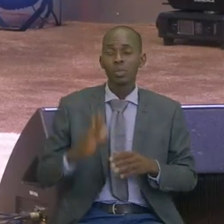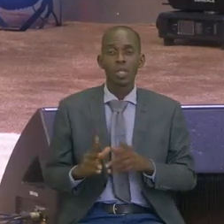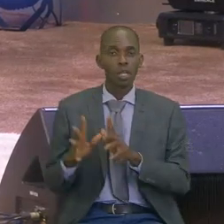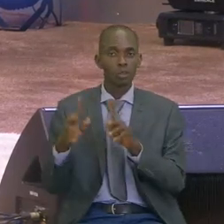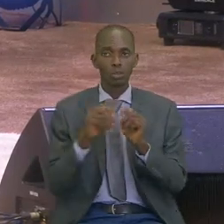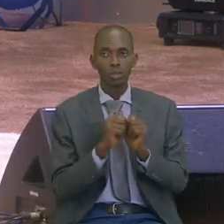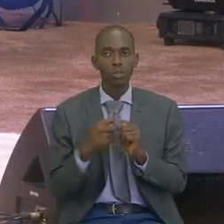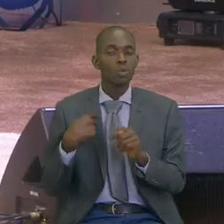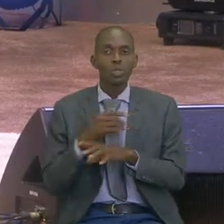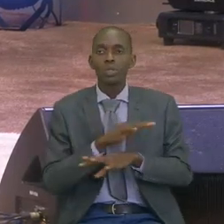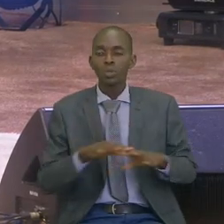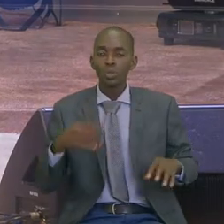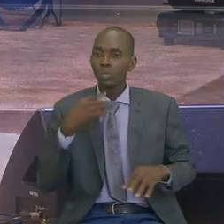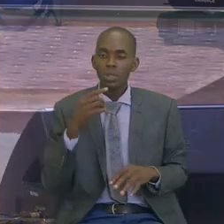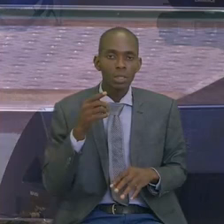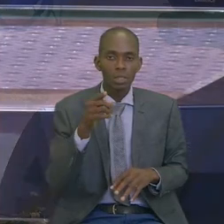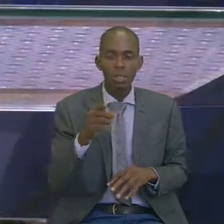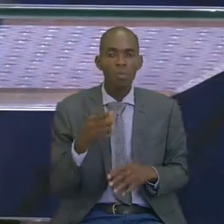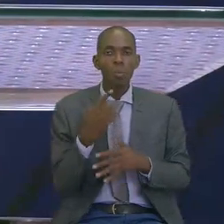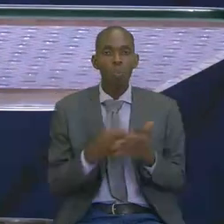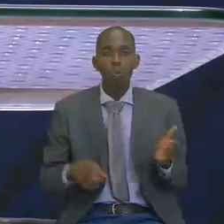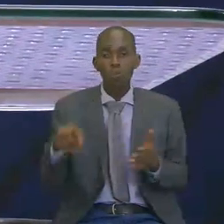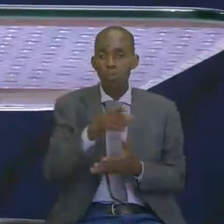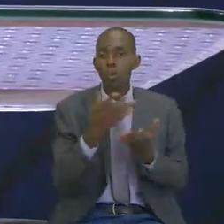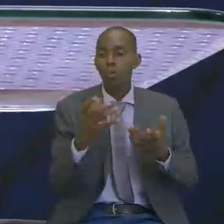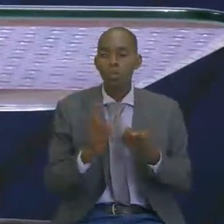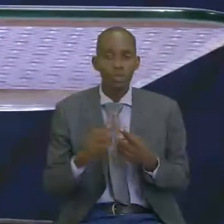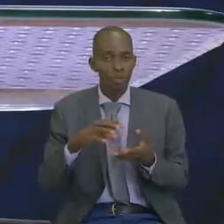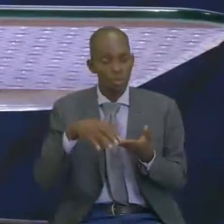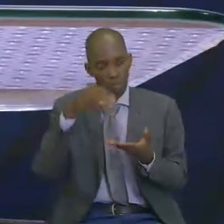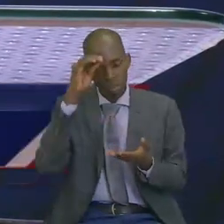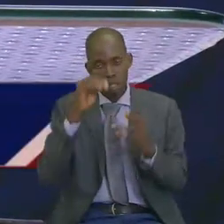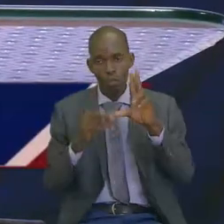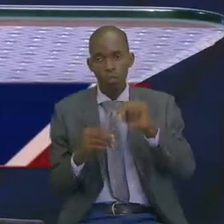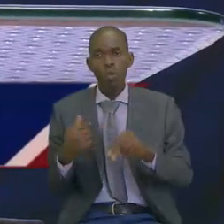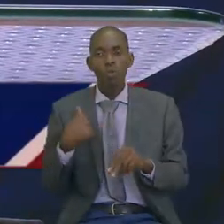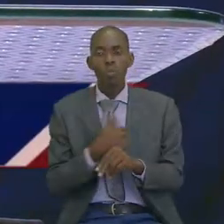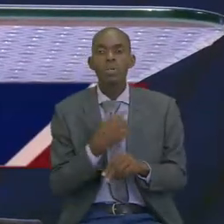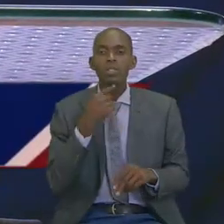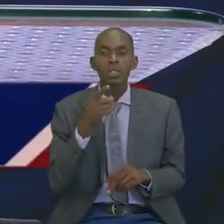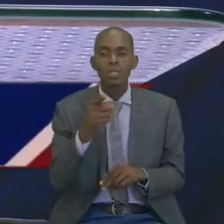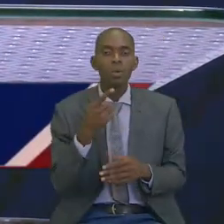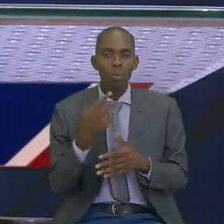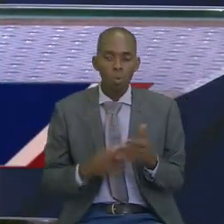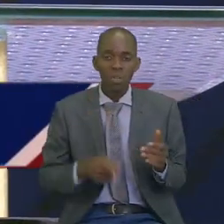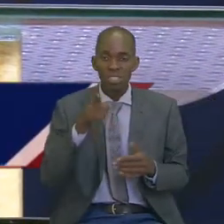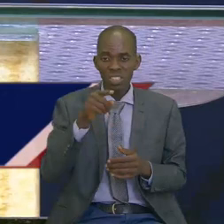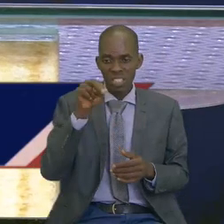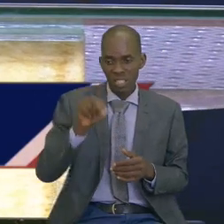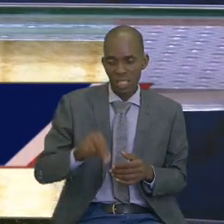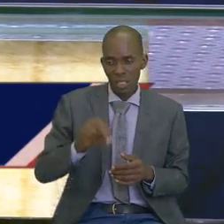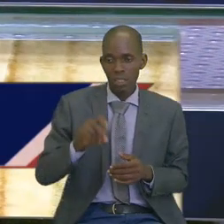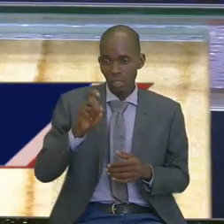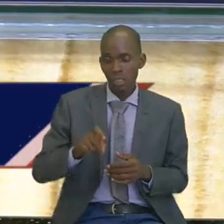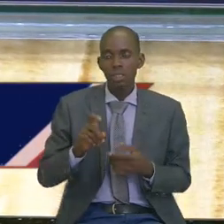anybody what they want to hear. We tell them what they ought to hear. We don't lower the standard